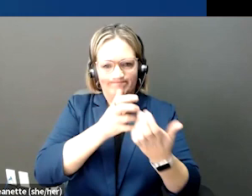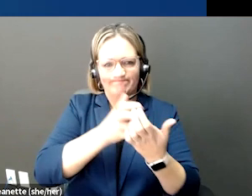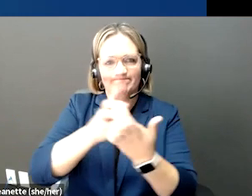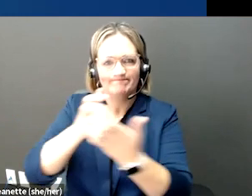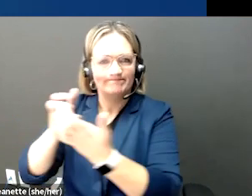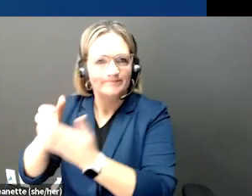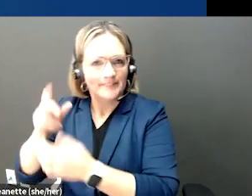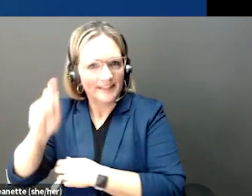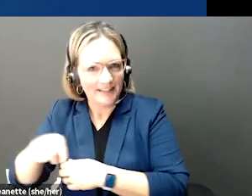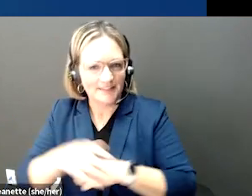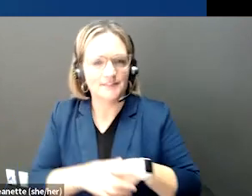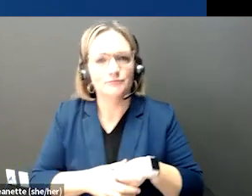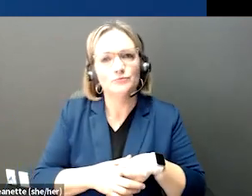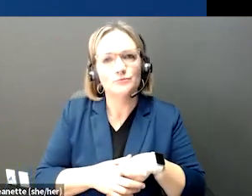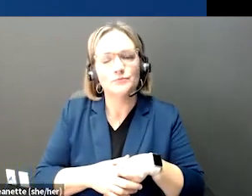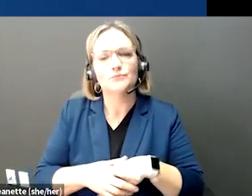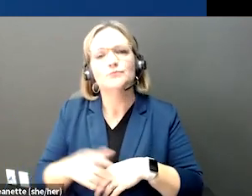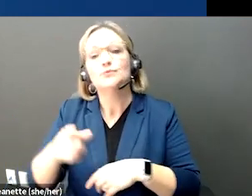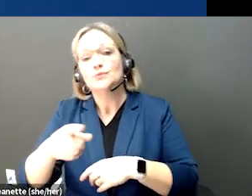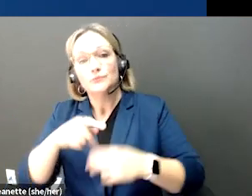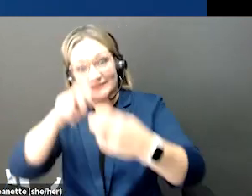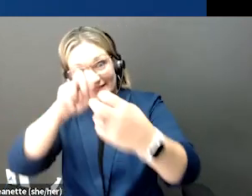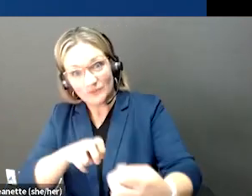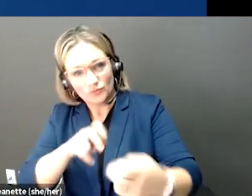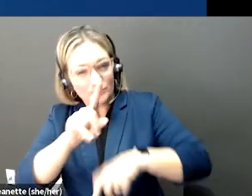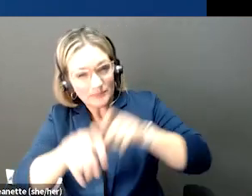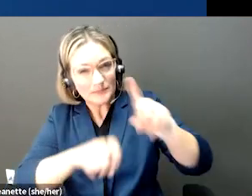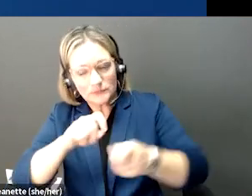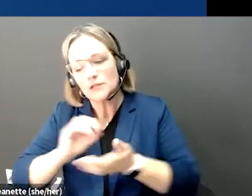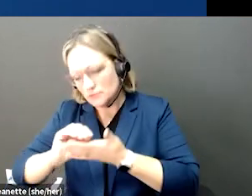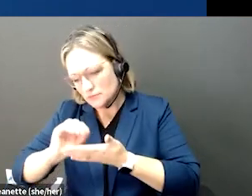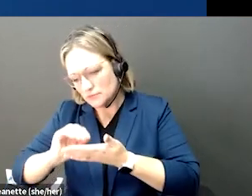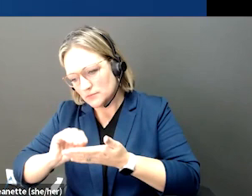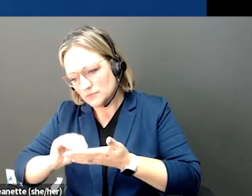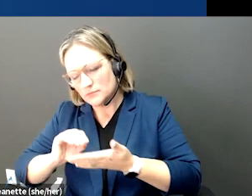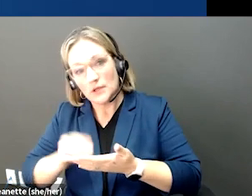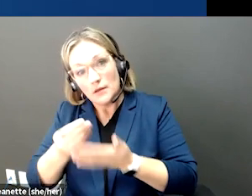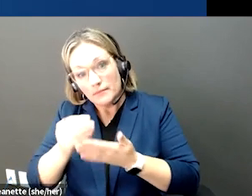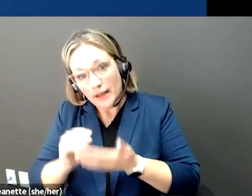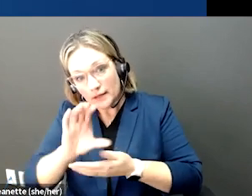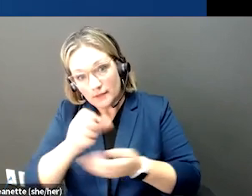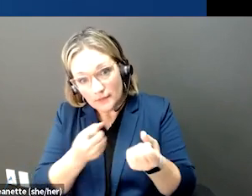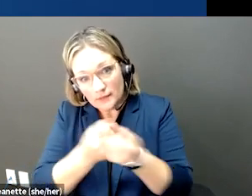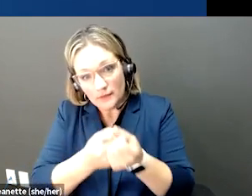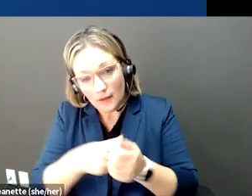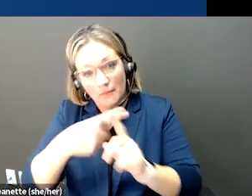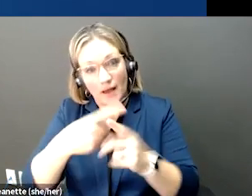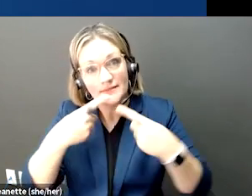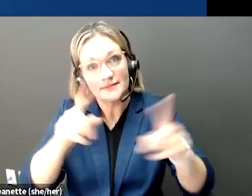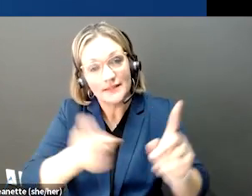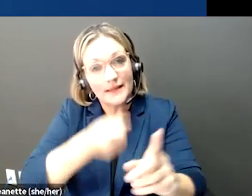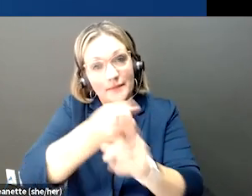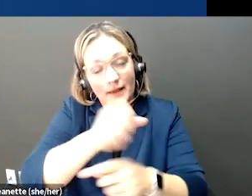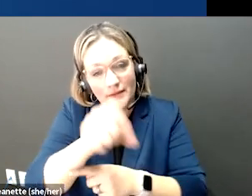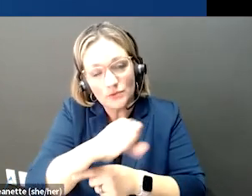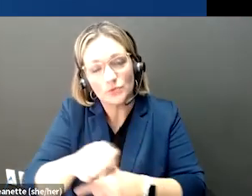each member, us advisors record how the child's needs are impacting family life, resources to follow up with, and our